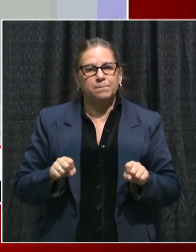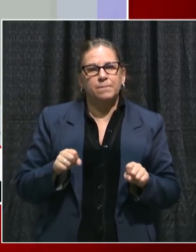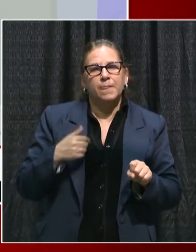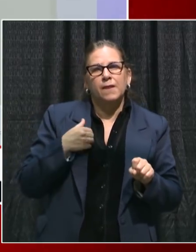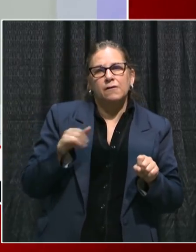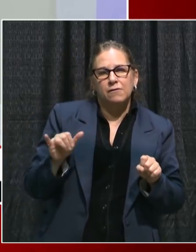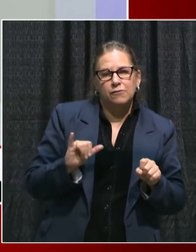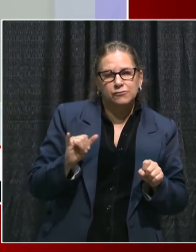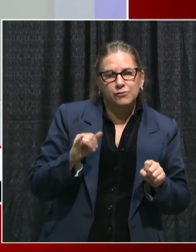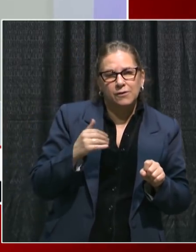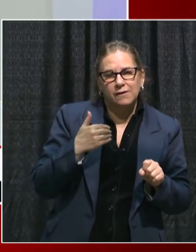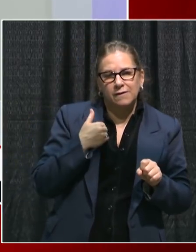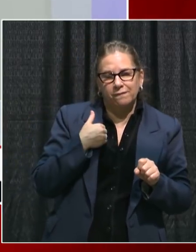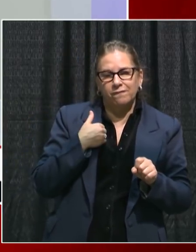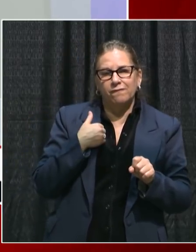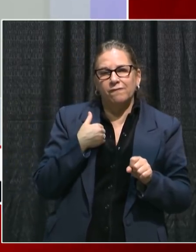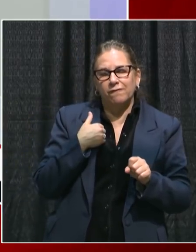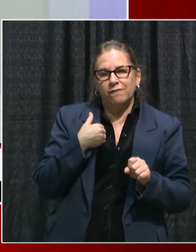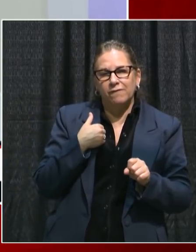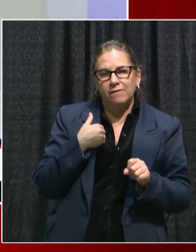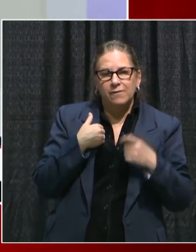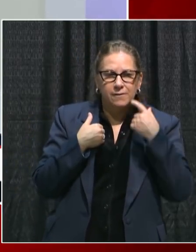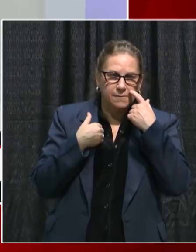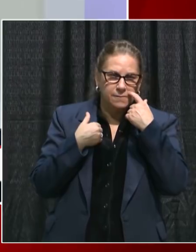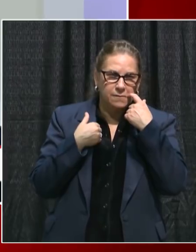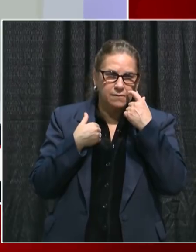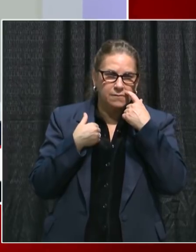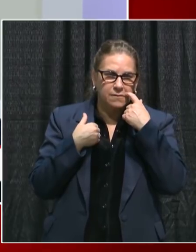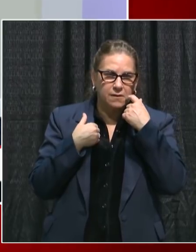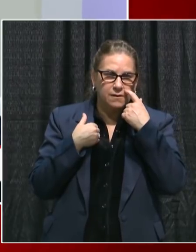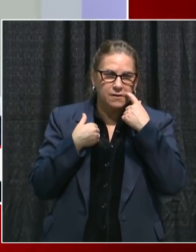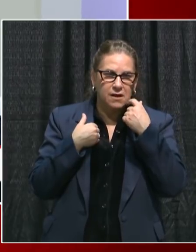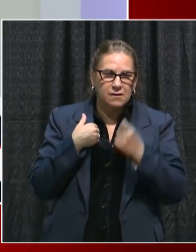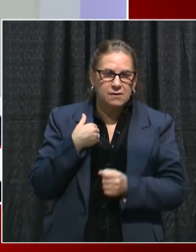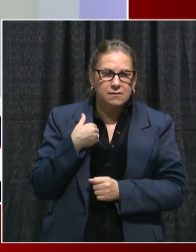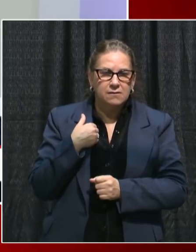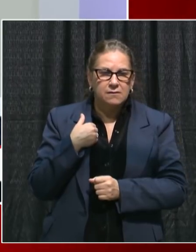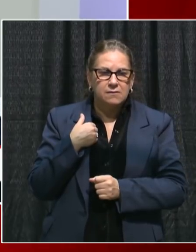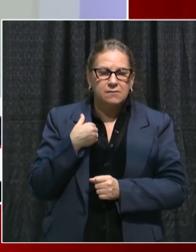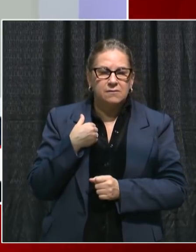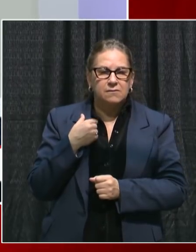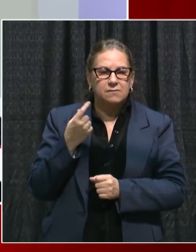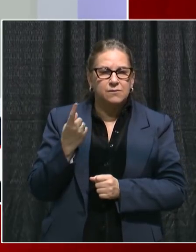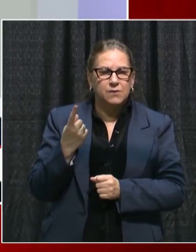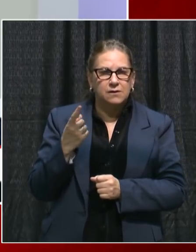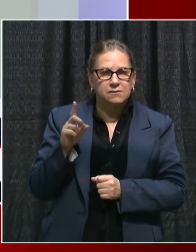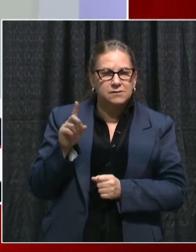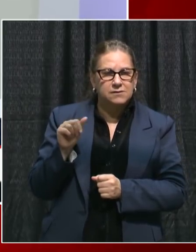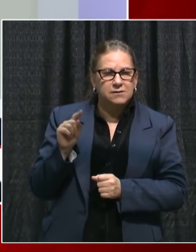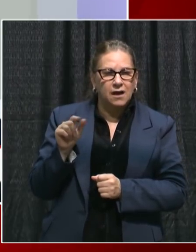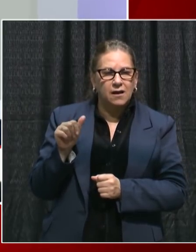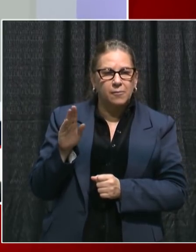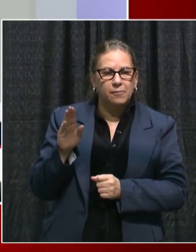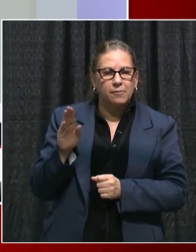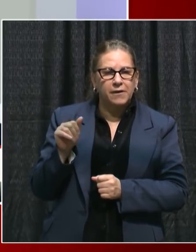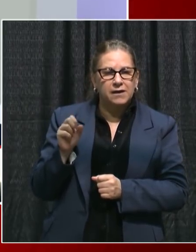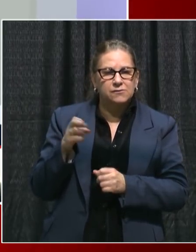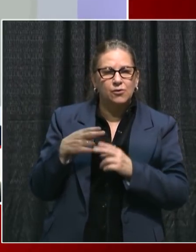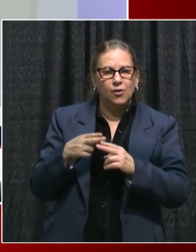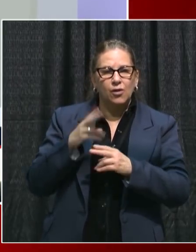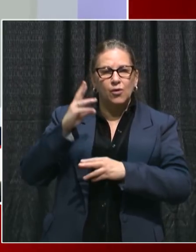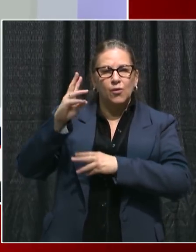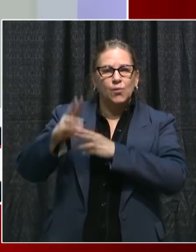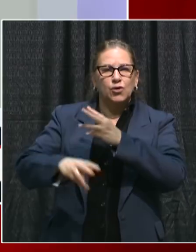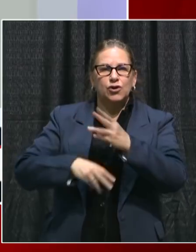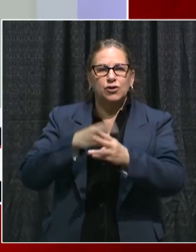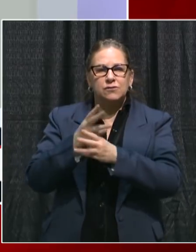or on one of the databases that are out there, I believe it's called Worldometer, we are 7th. If you